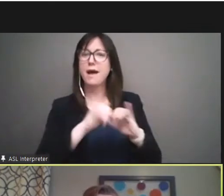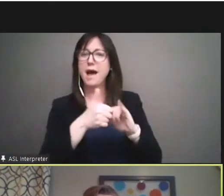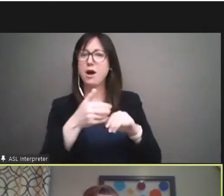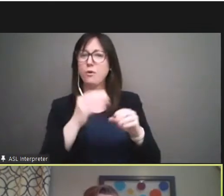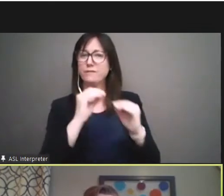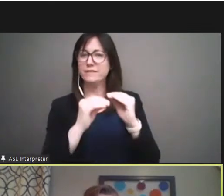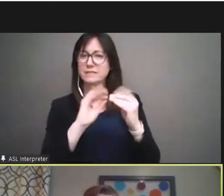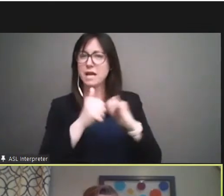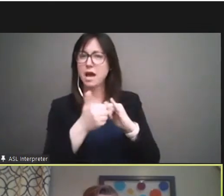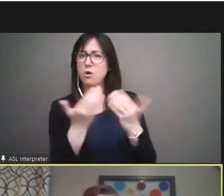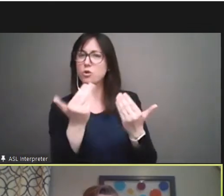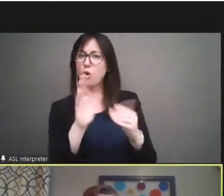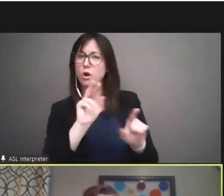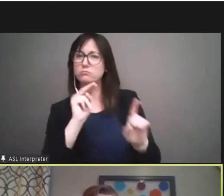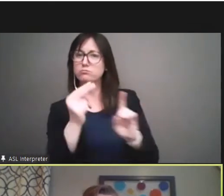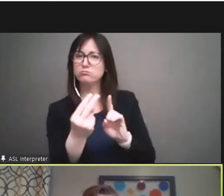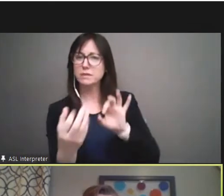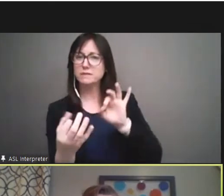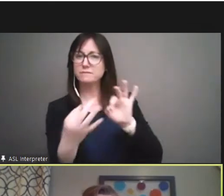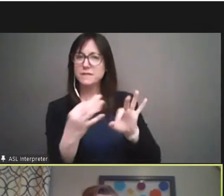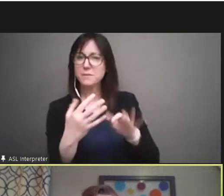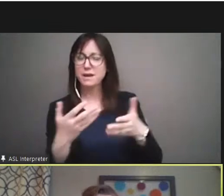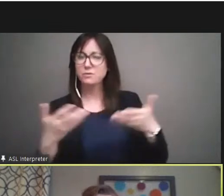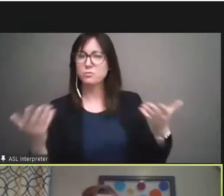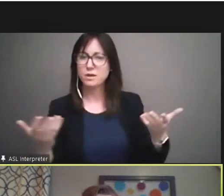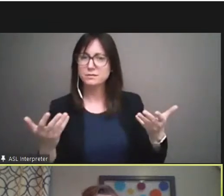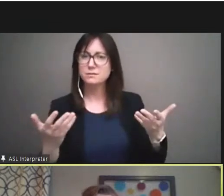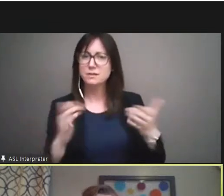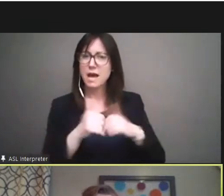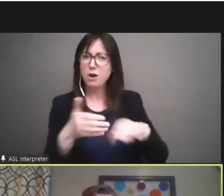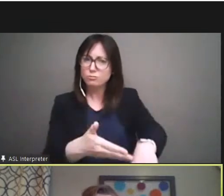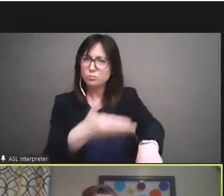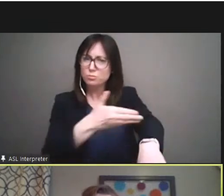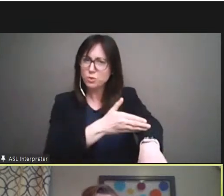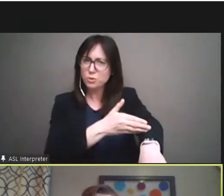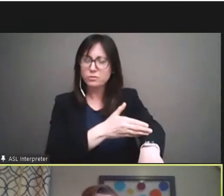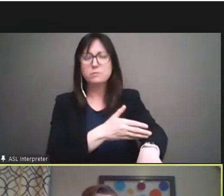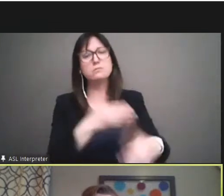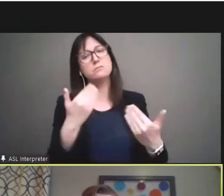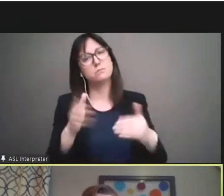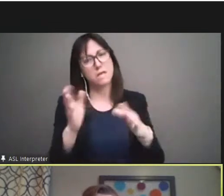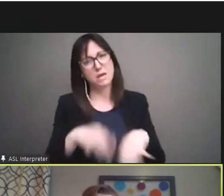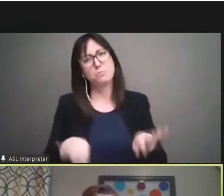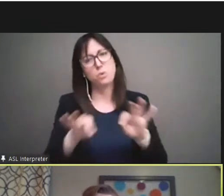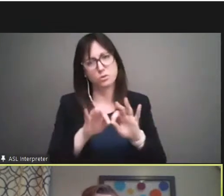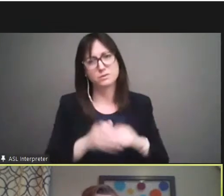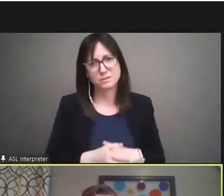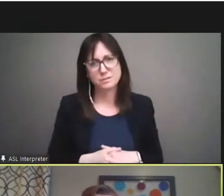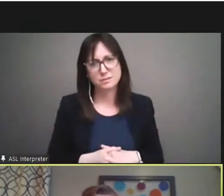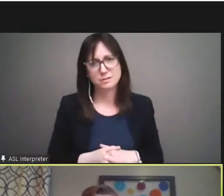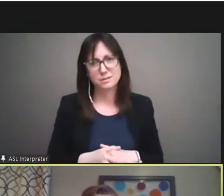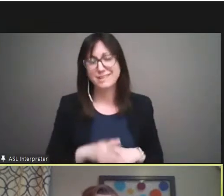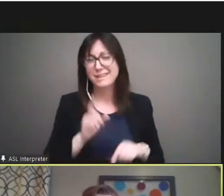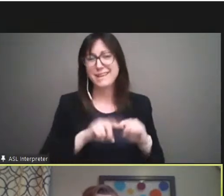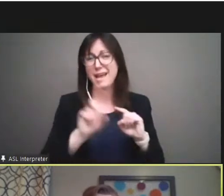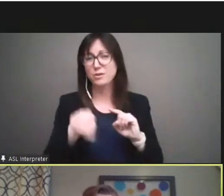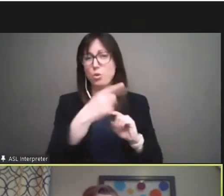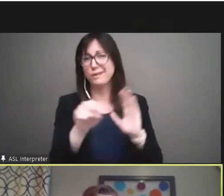these relationships. And I think that's really important, that we don't just give negative,